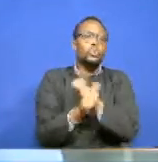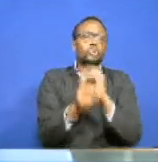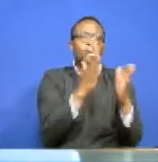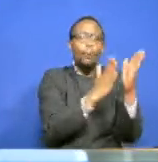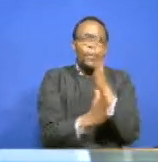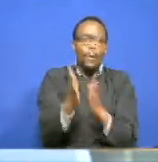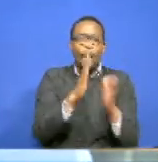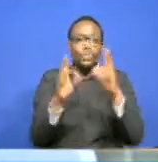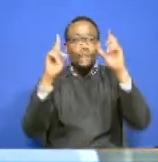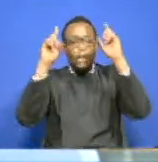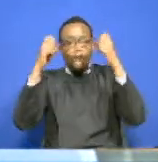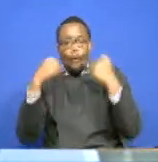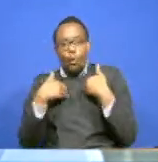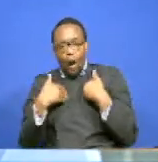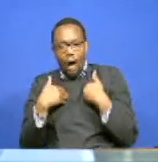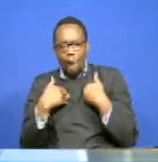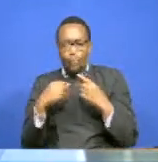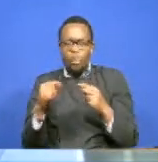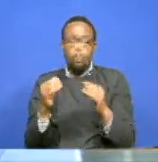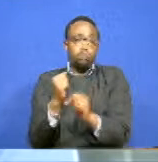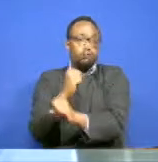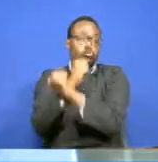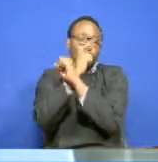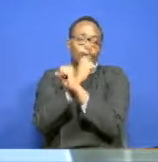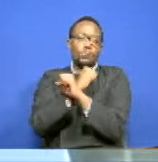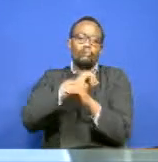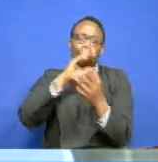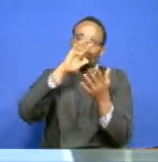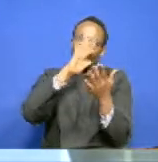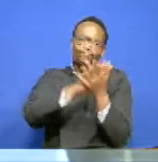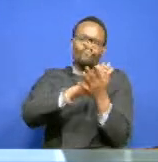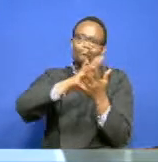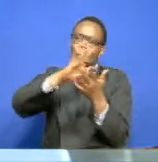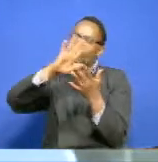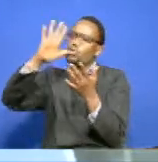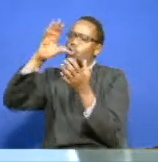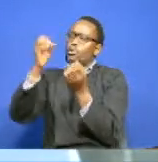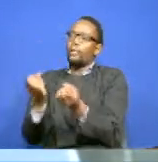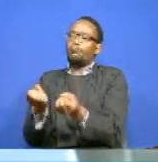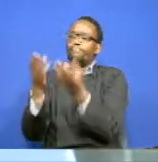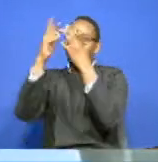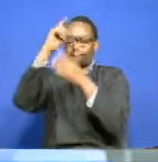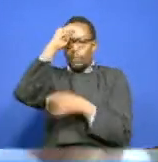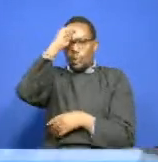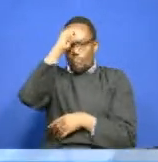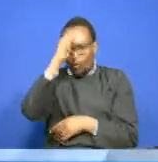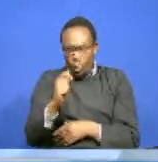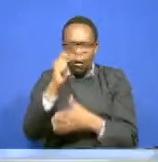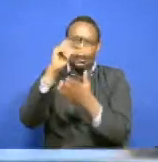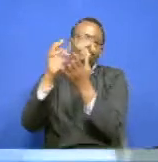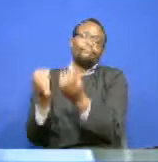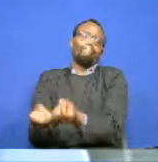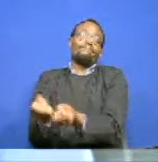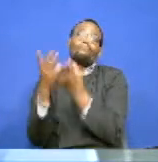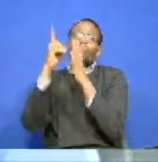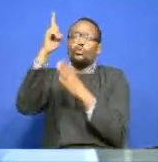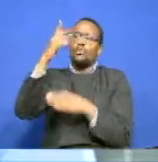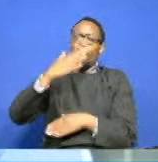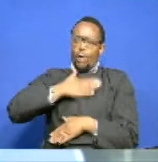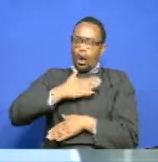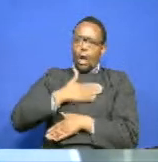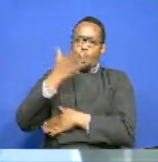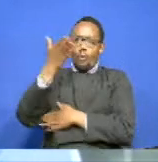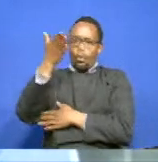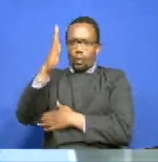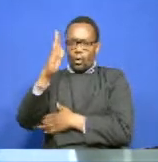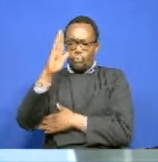plot against us. So receive all the glory, Jehovah. Receive all the honor, for you have purposed to be our God.